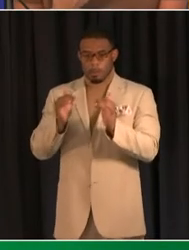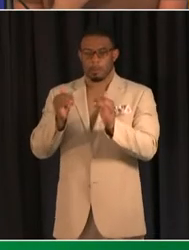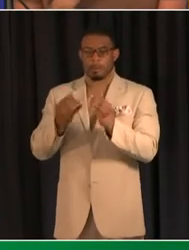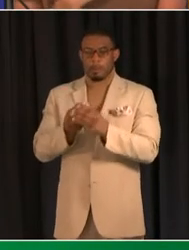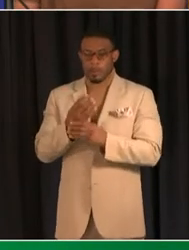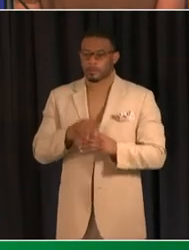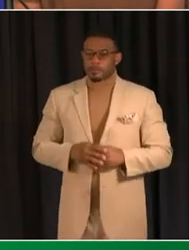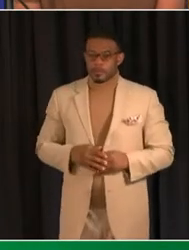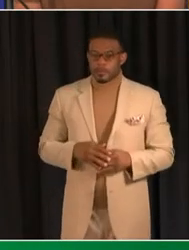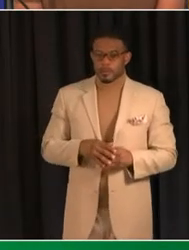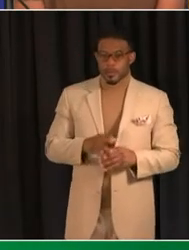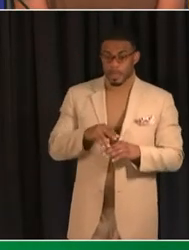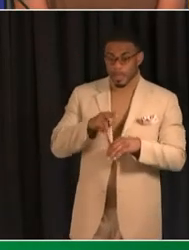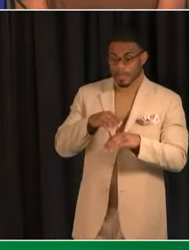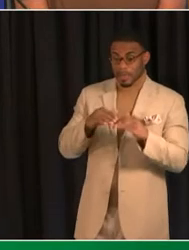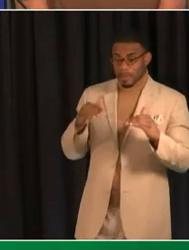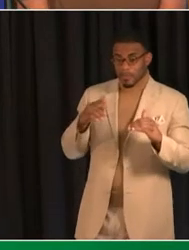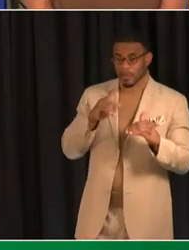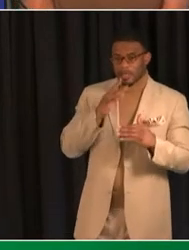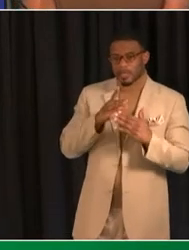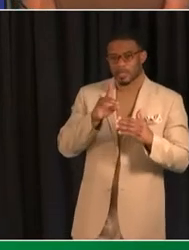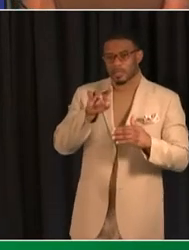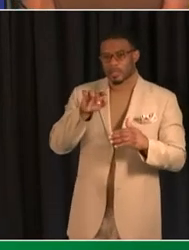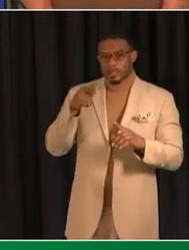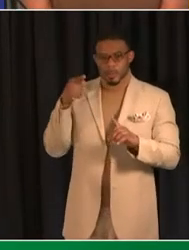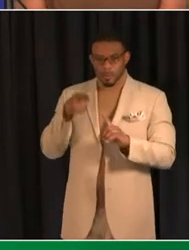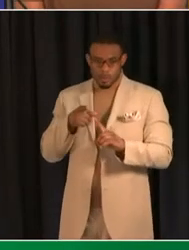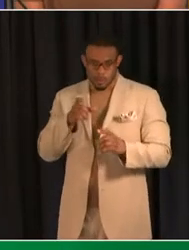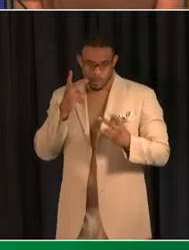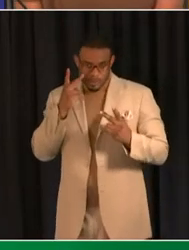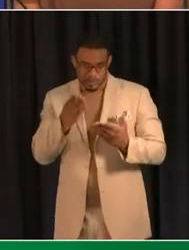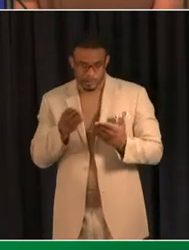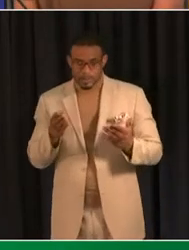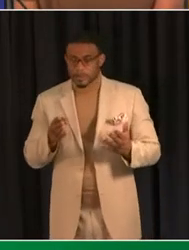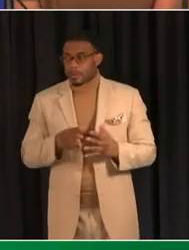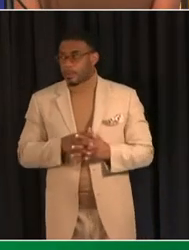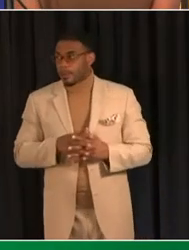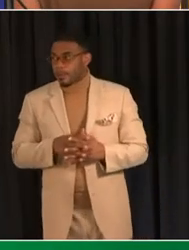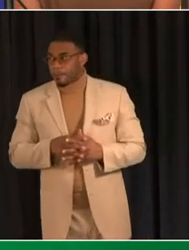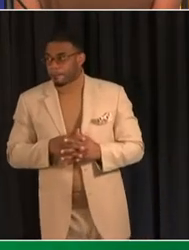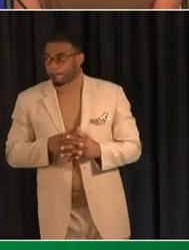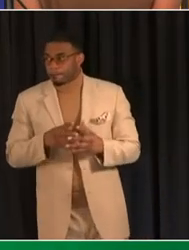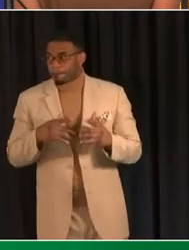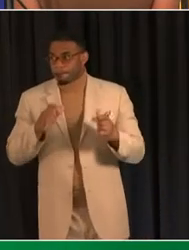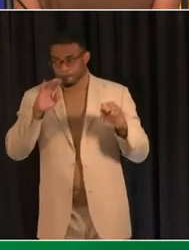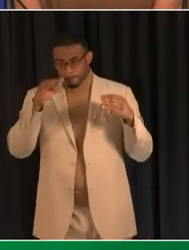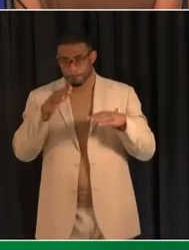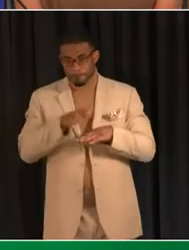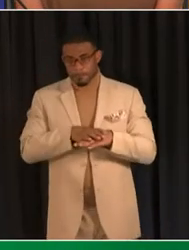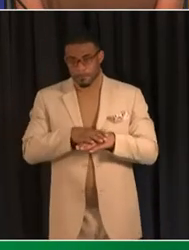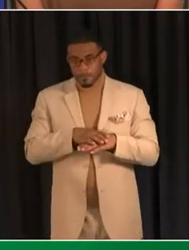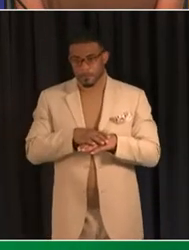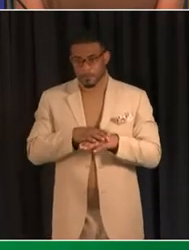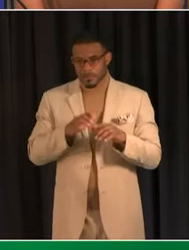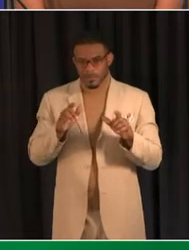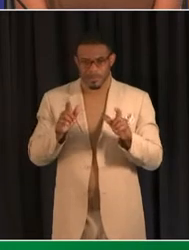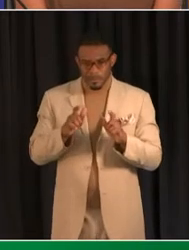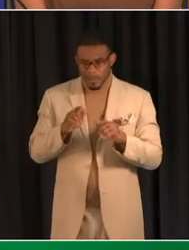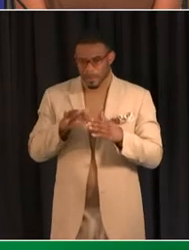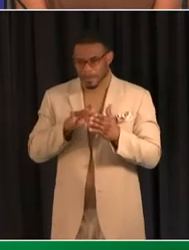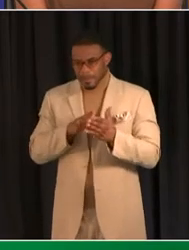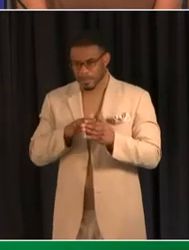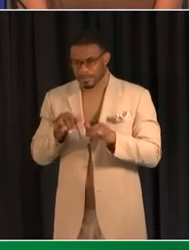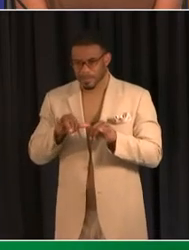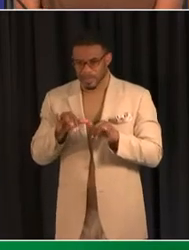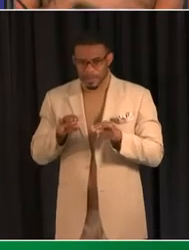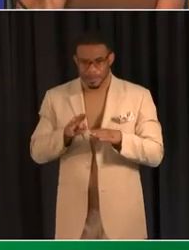continue that growth. On a national level, there are some data points here that you'll see, largely focused on small